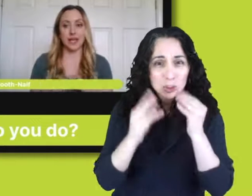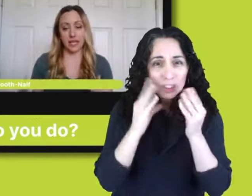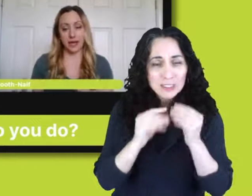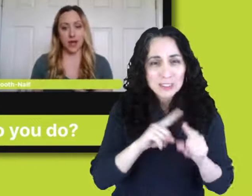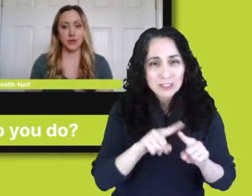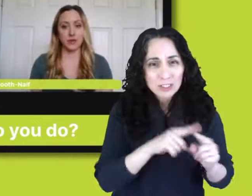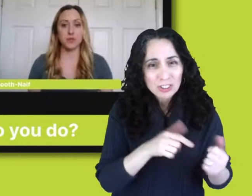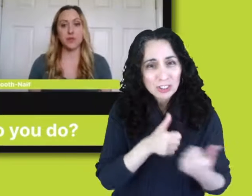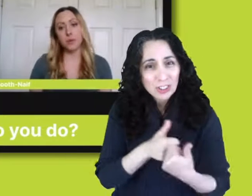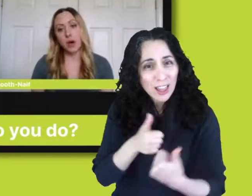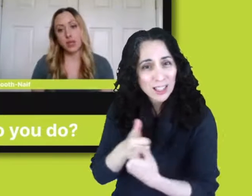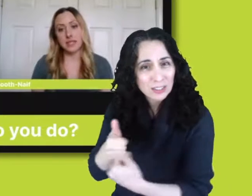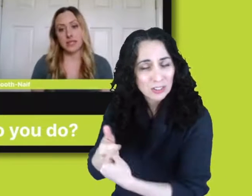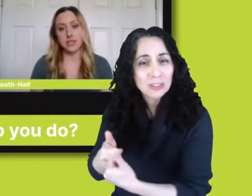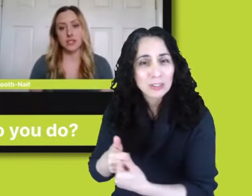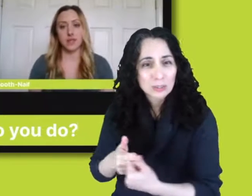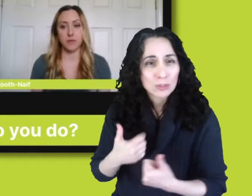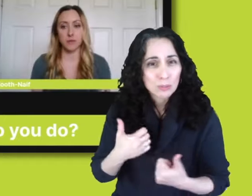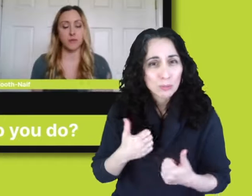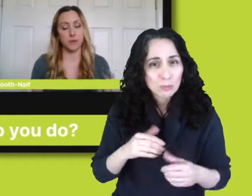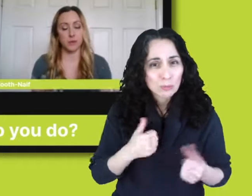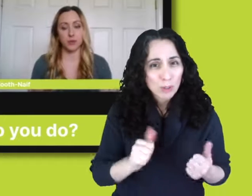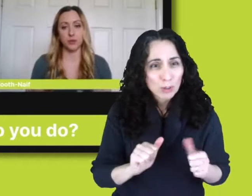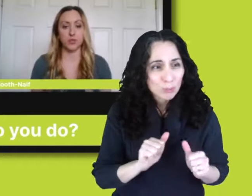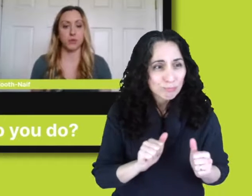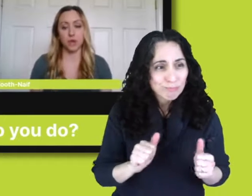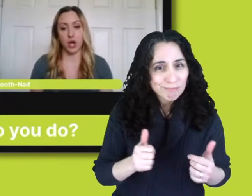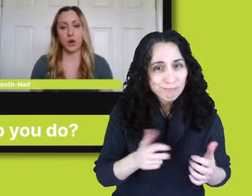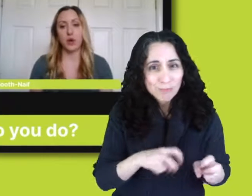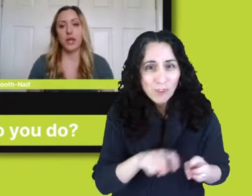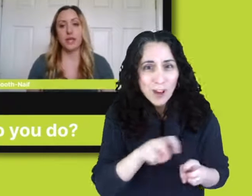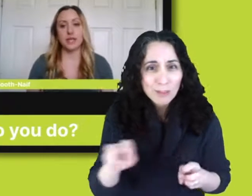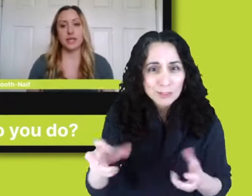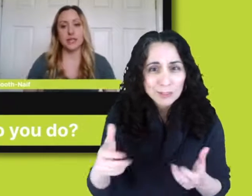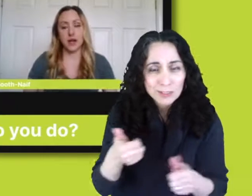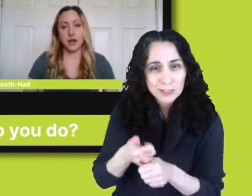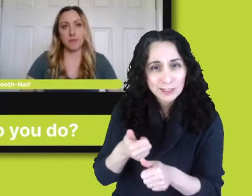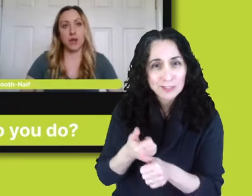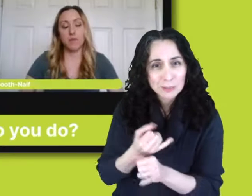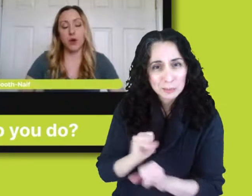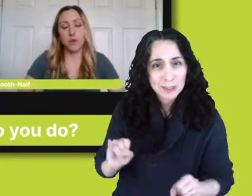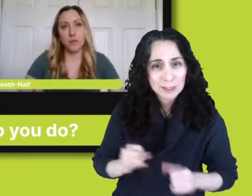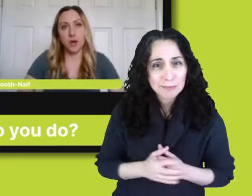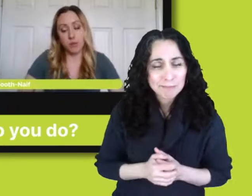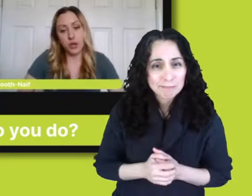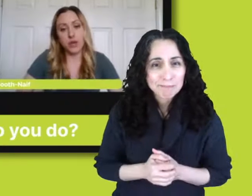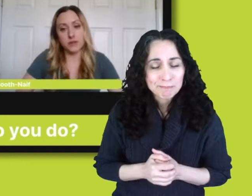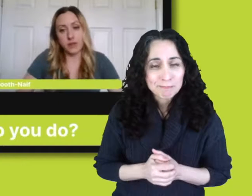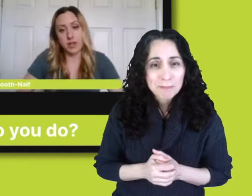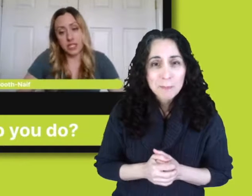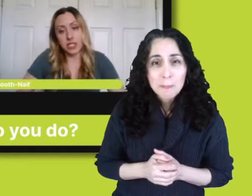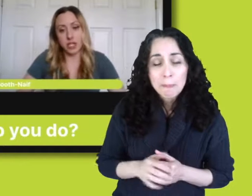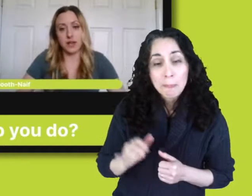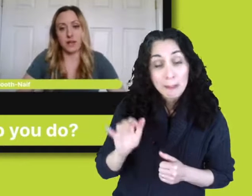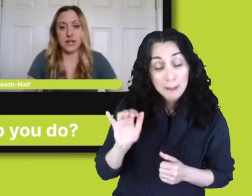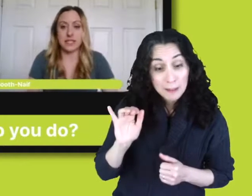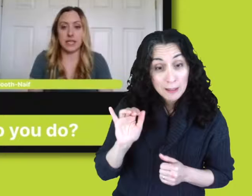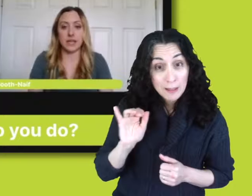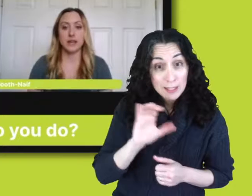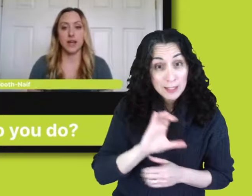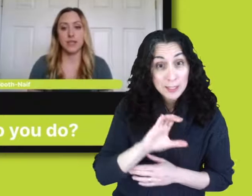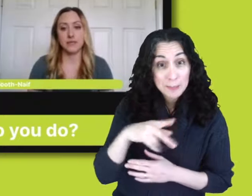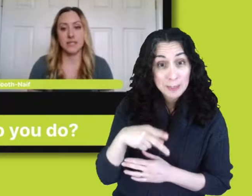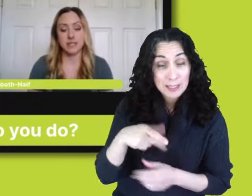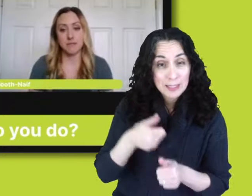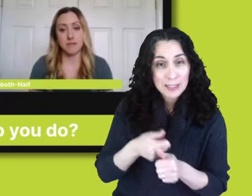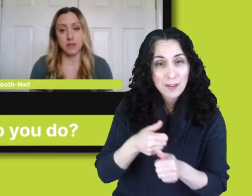motor-wise, getting around. So cerebral palsy, just for people who don't know, is a motor condition